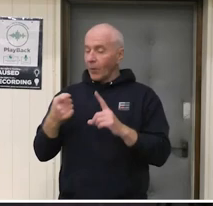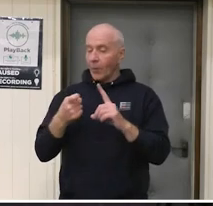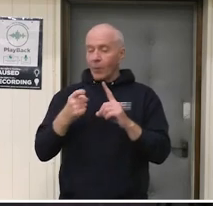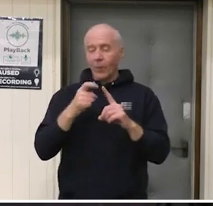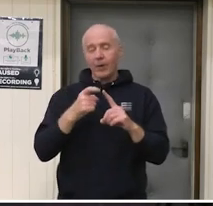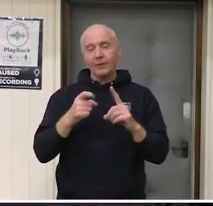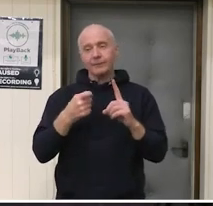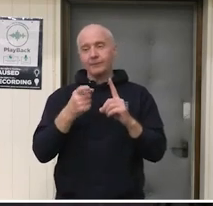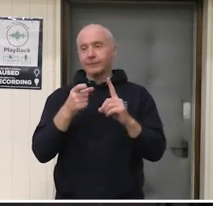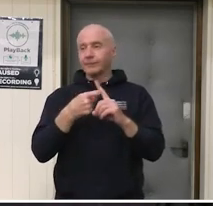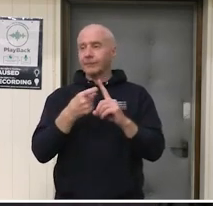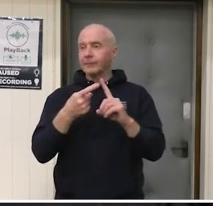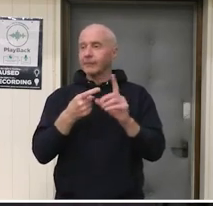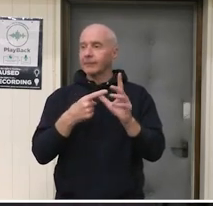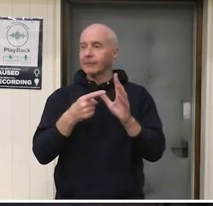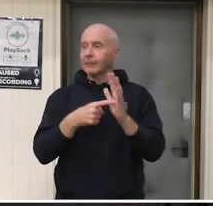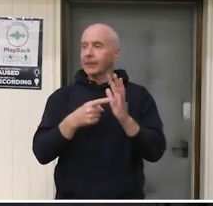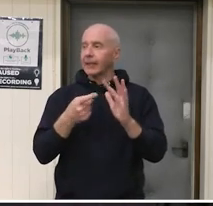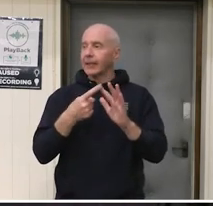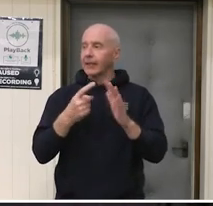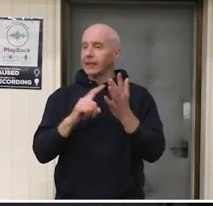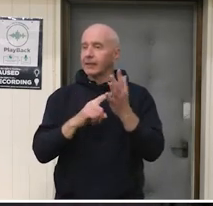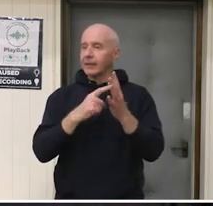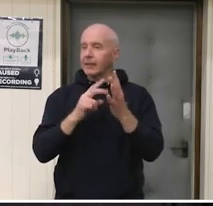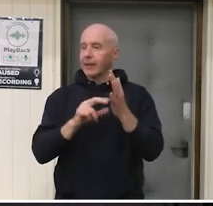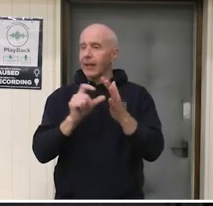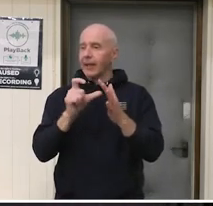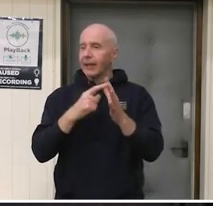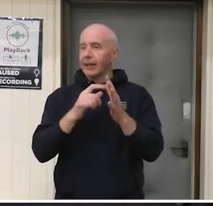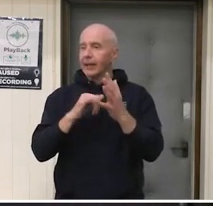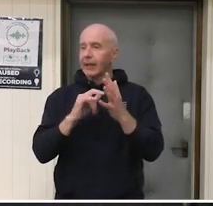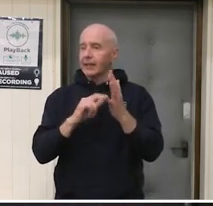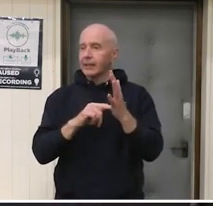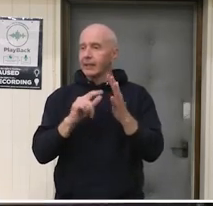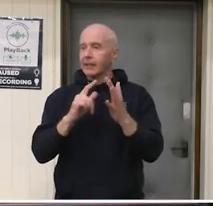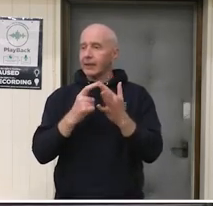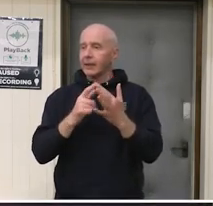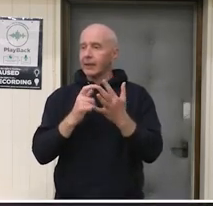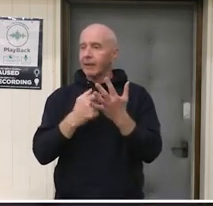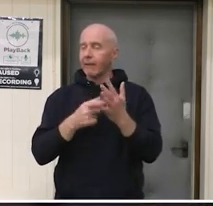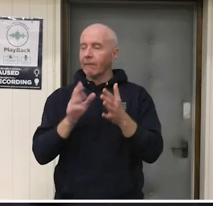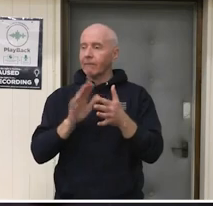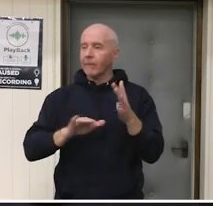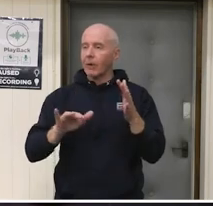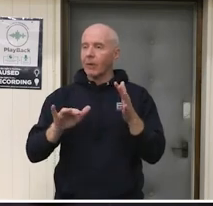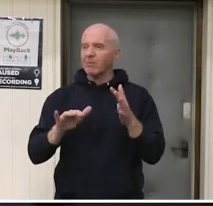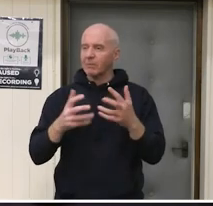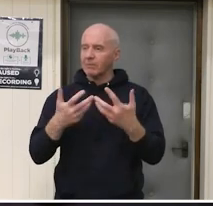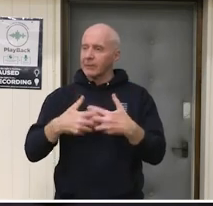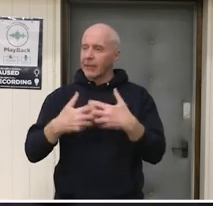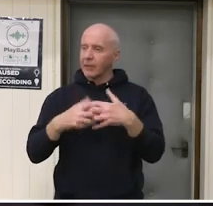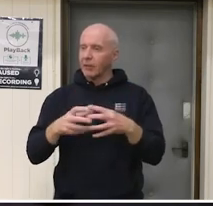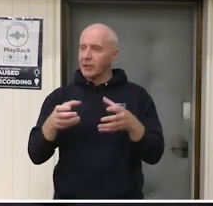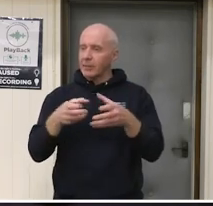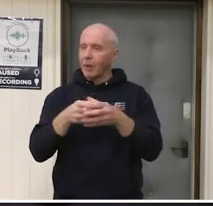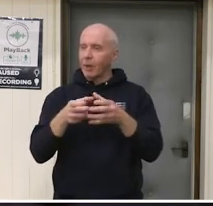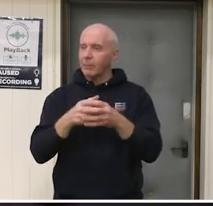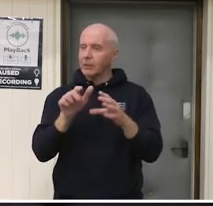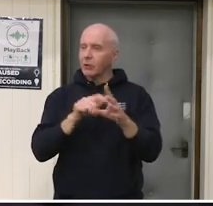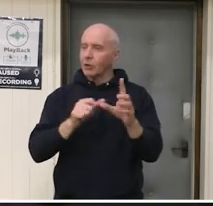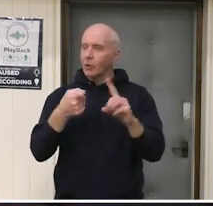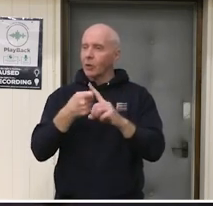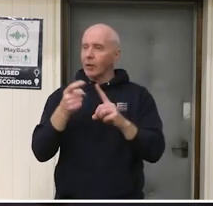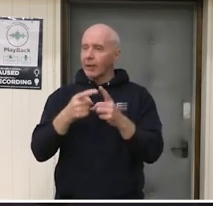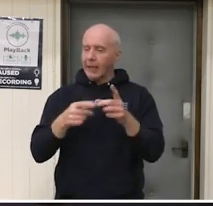Dr Kate Lancaster from the School of Physics, Engineering and Technology at the University of York. Kate's an experimental plasma physicist